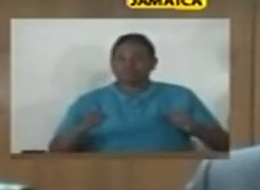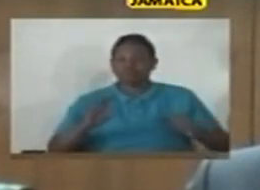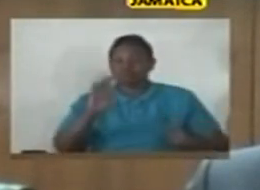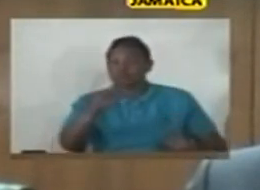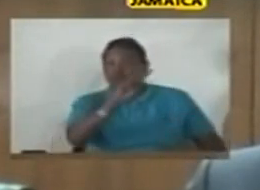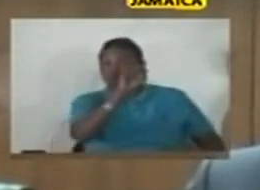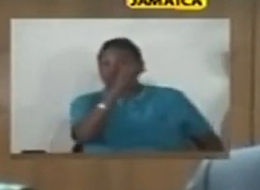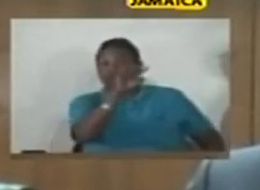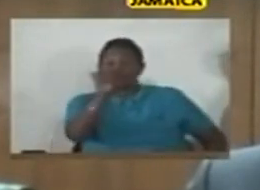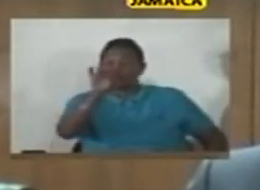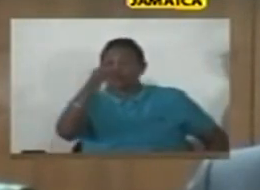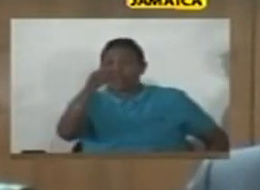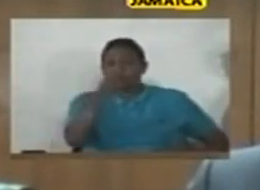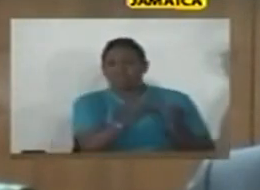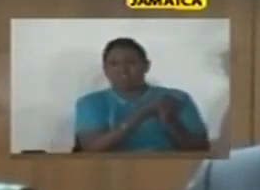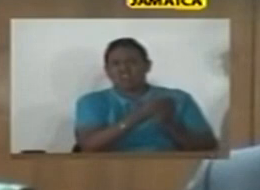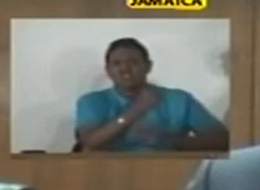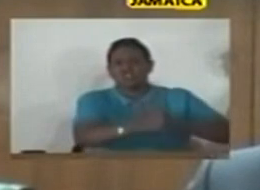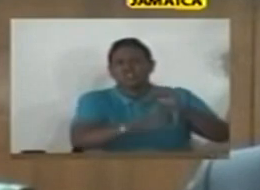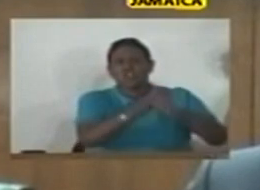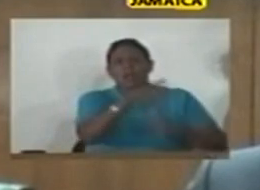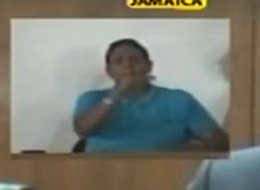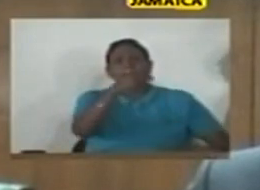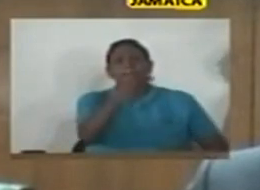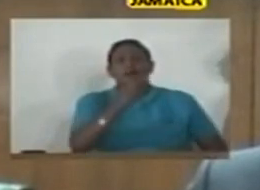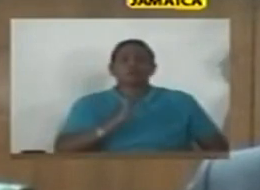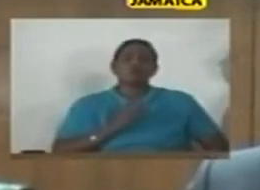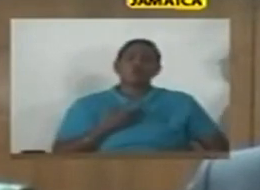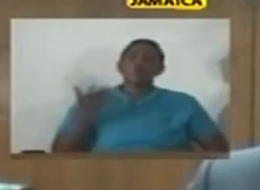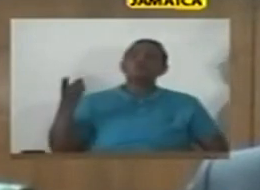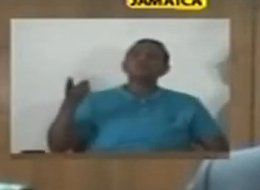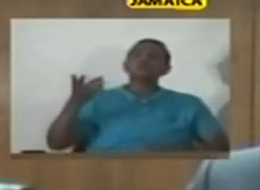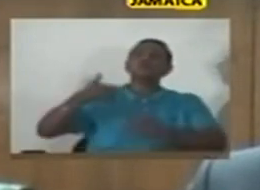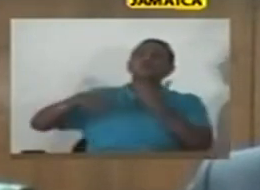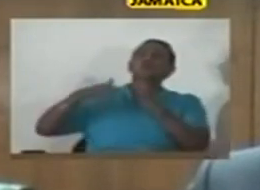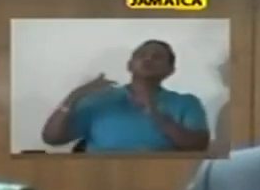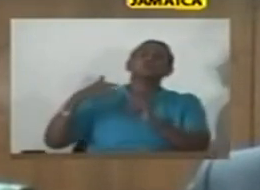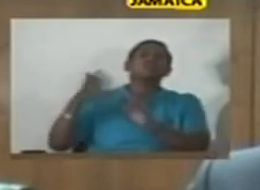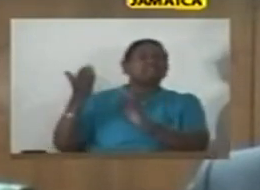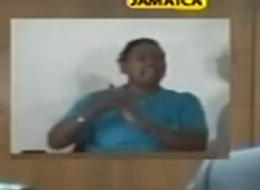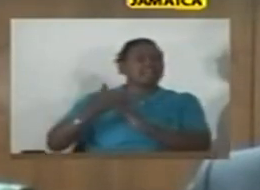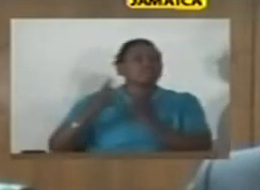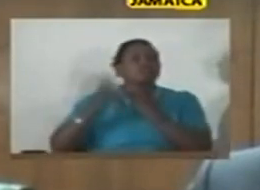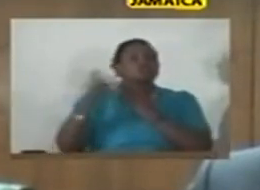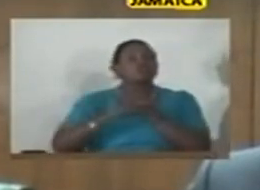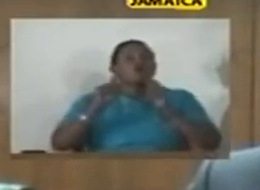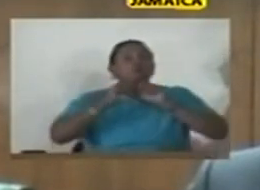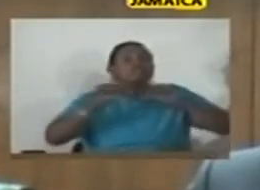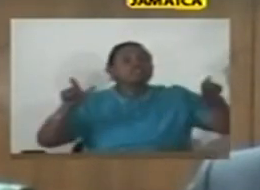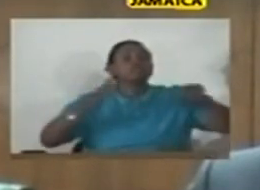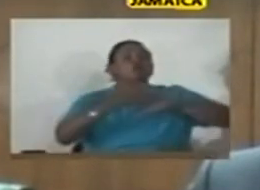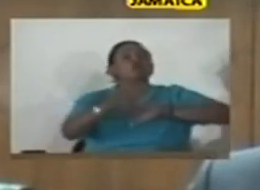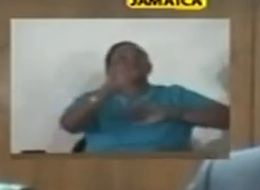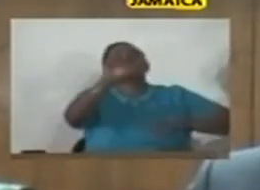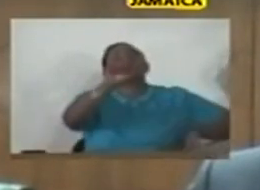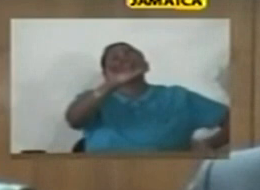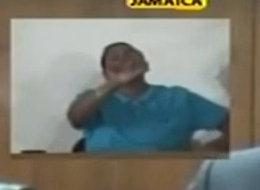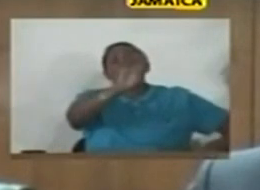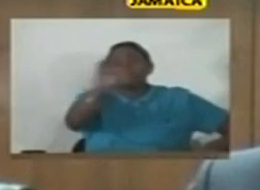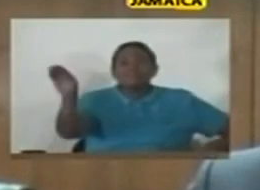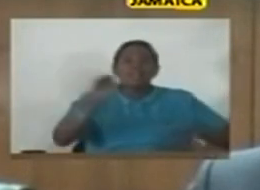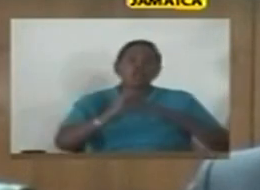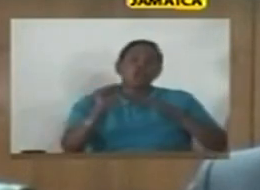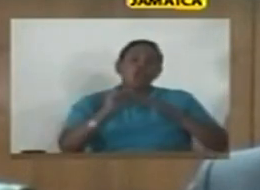2018-2019 financial year, PATH, our flagship social intervention program, disbursed over $5.3 billion